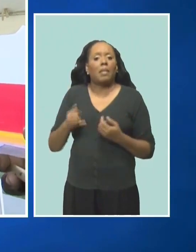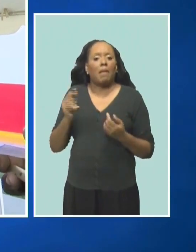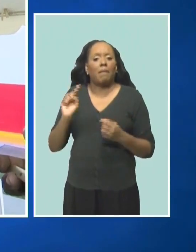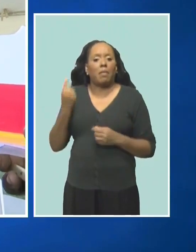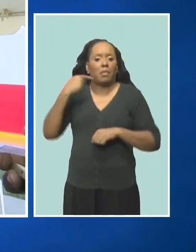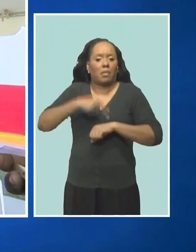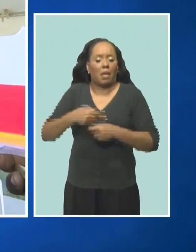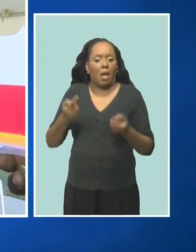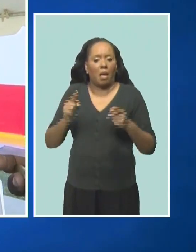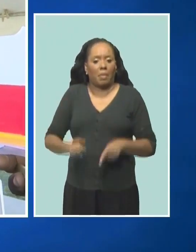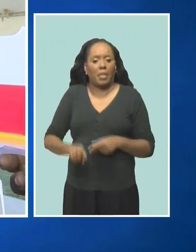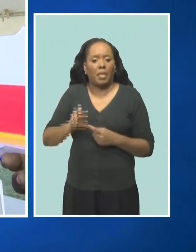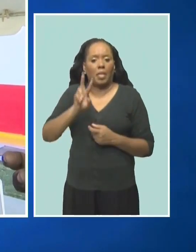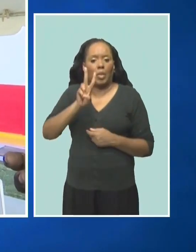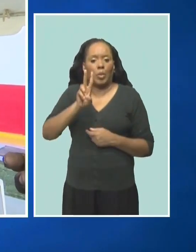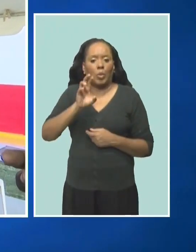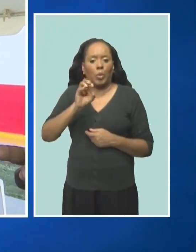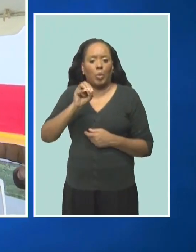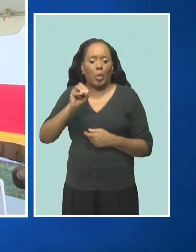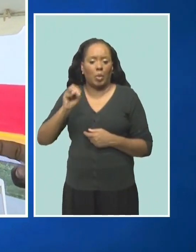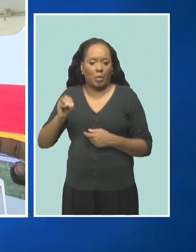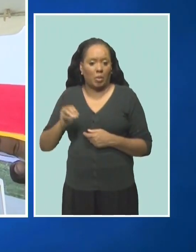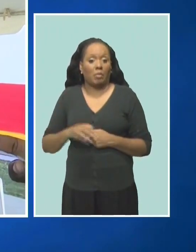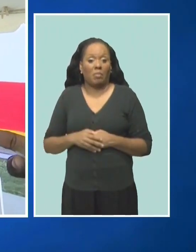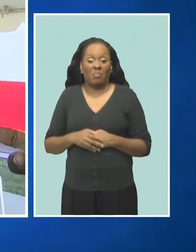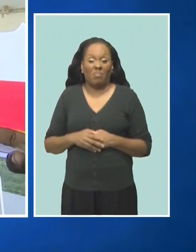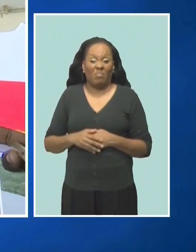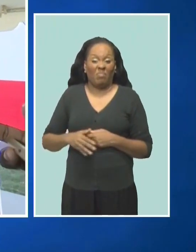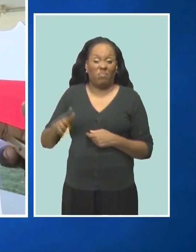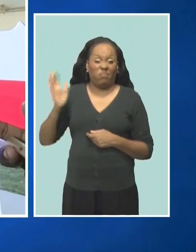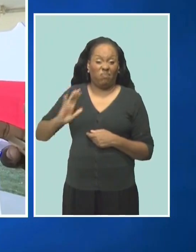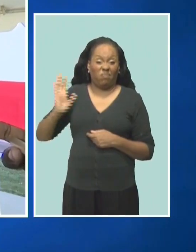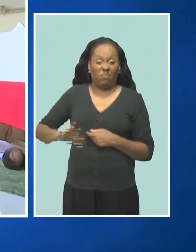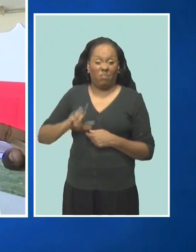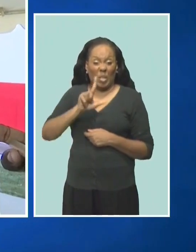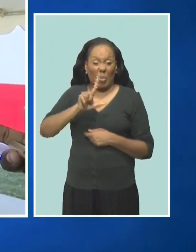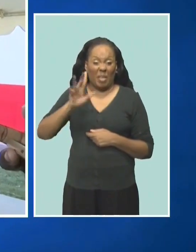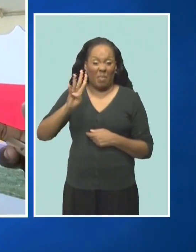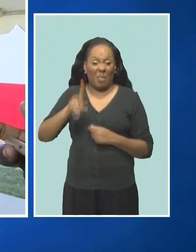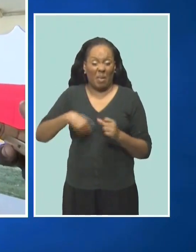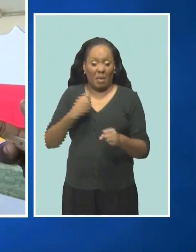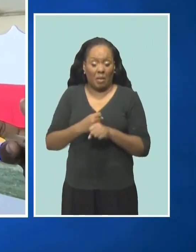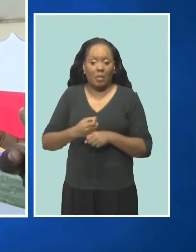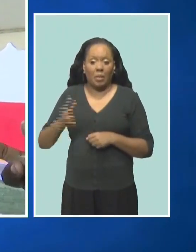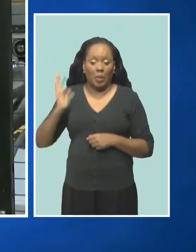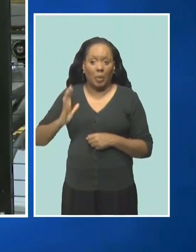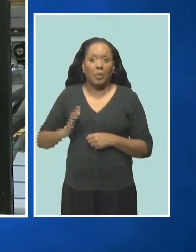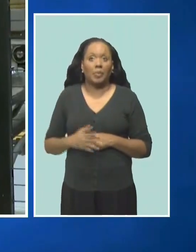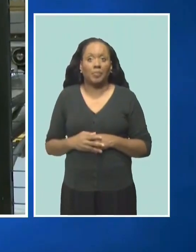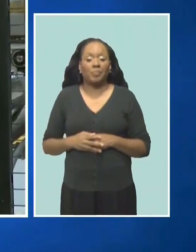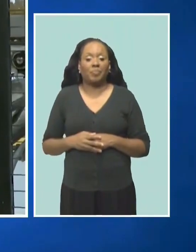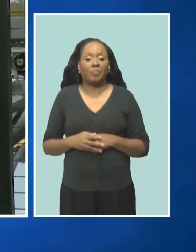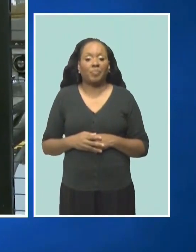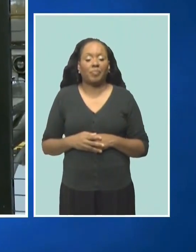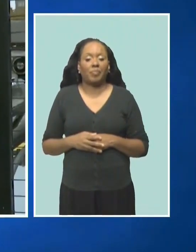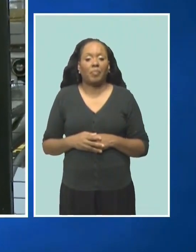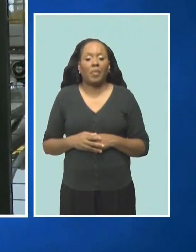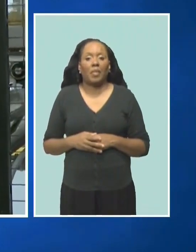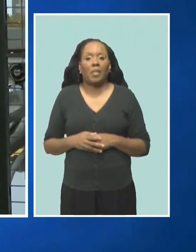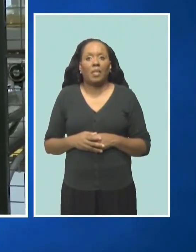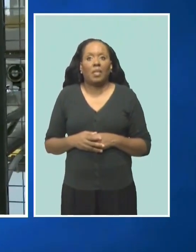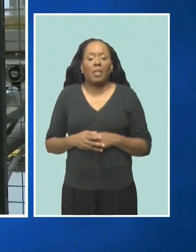but developing our own initiatives that's going to help to resolve this issue of plastics. Mr. Thomas says while they